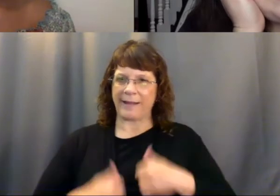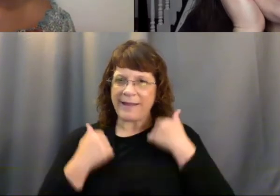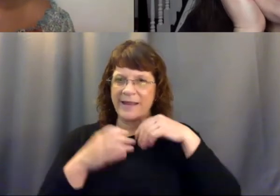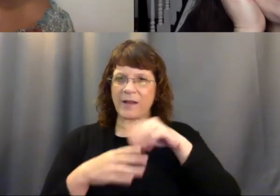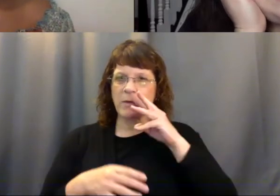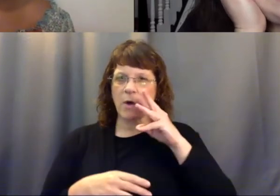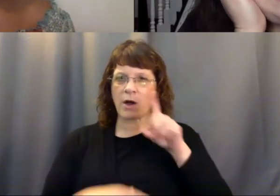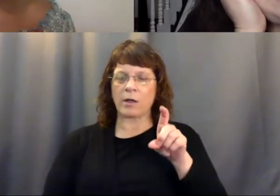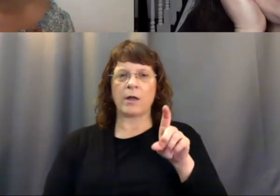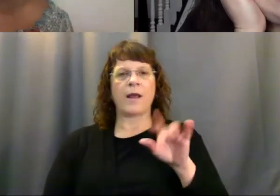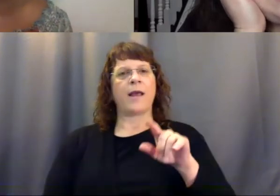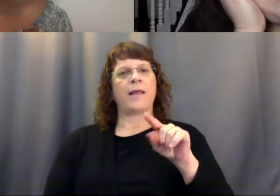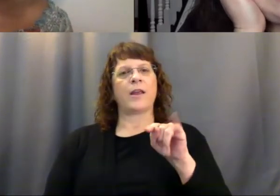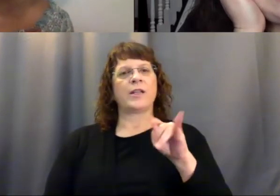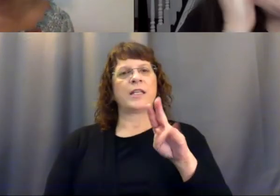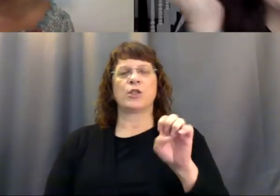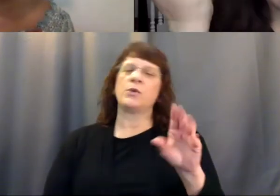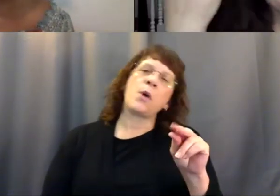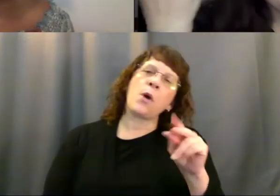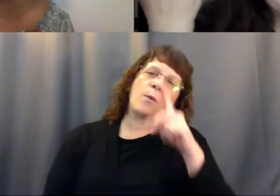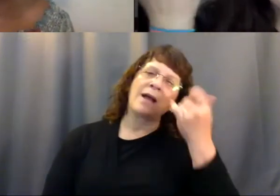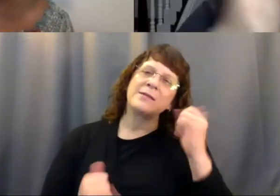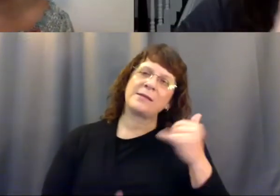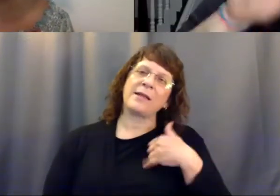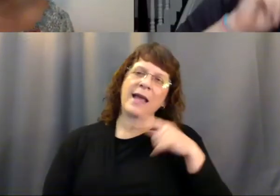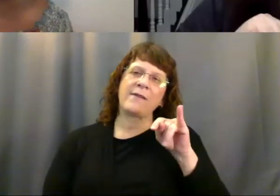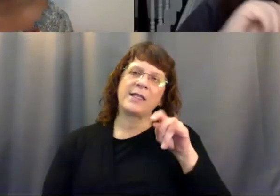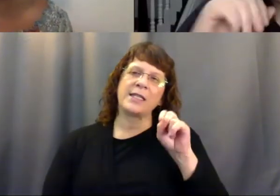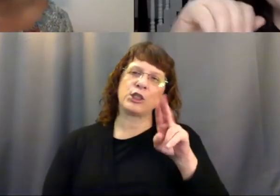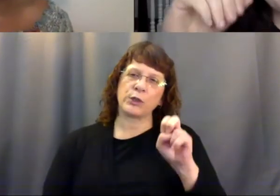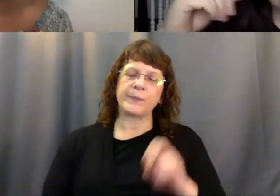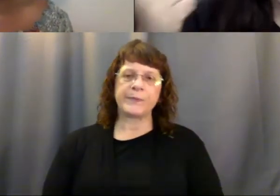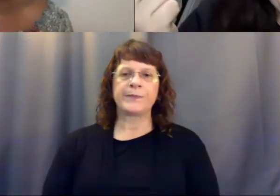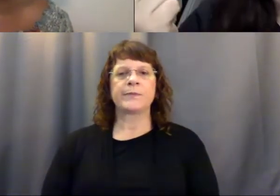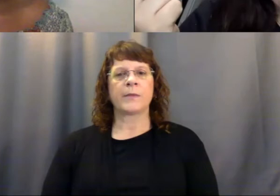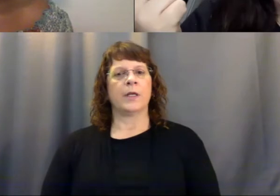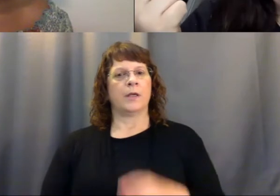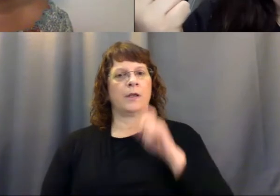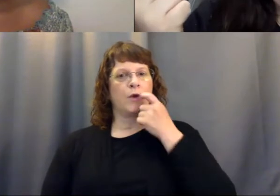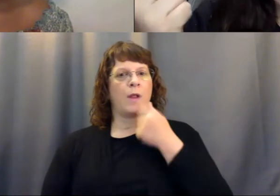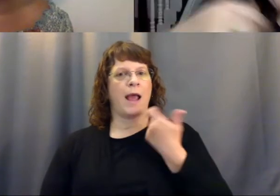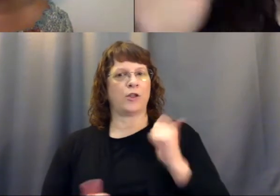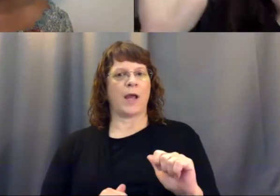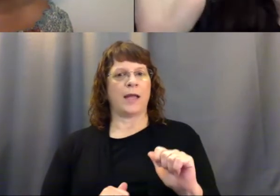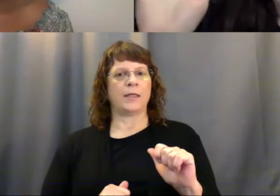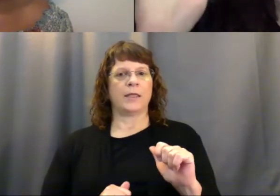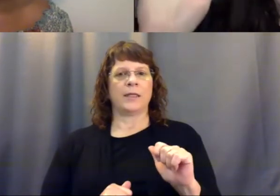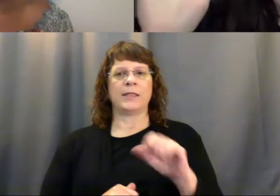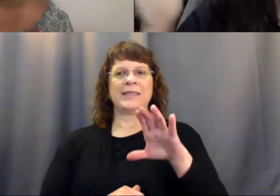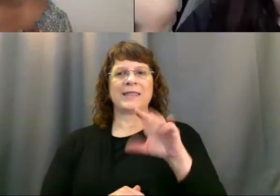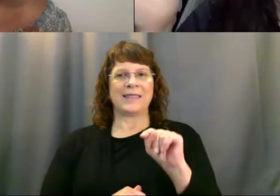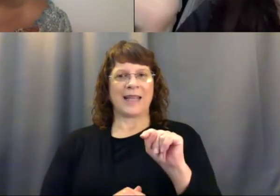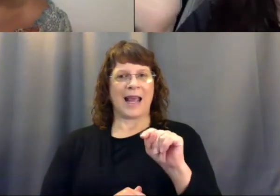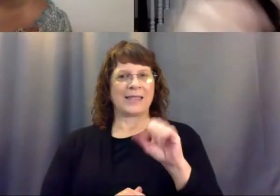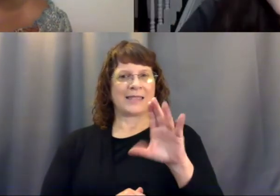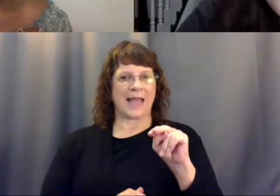Their tissue no, because they still have tissues. Of different tissues. Okay, cool. When I tried to CAT scan a squid one time, and it was just a blob. It